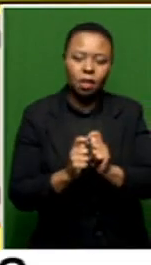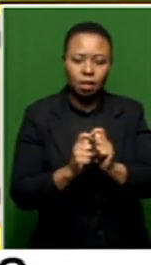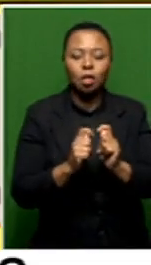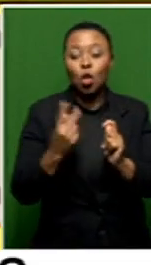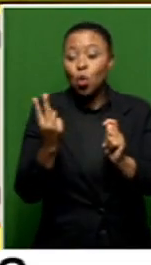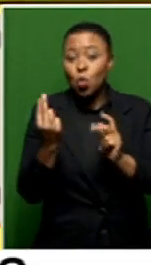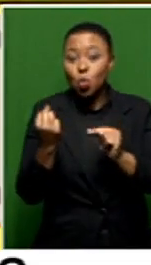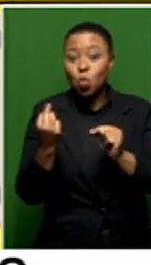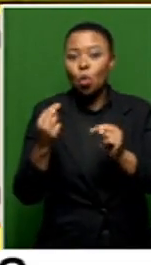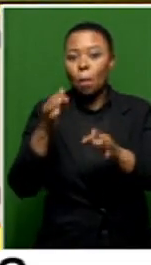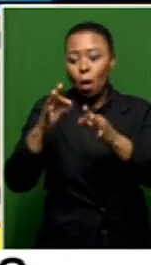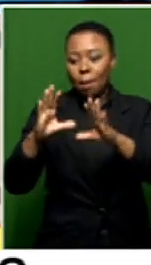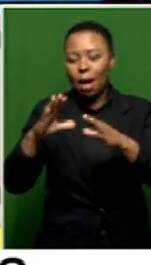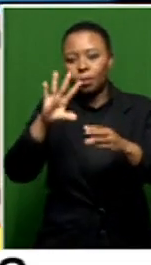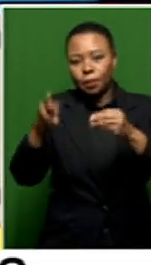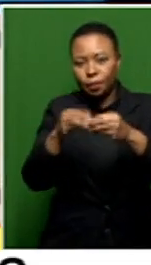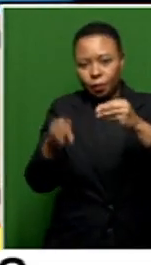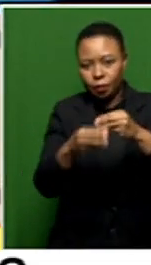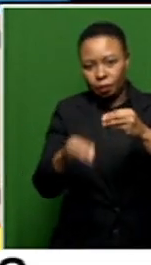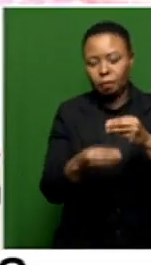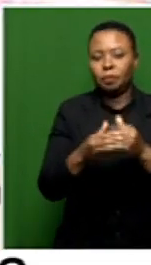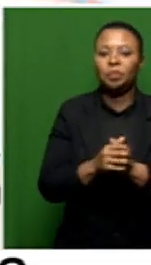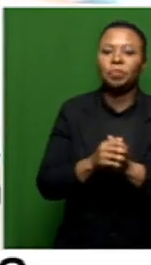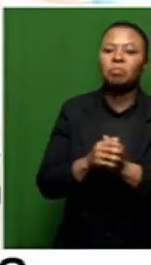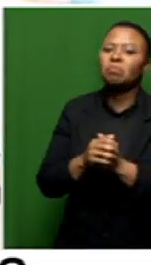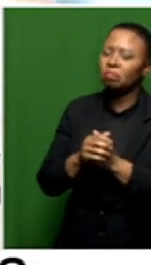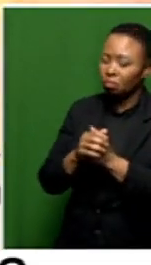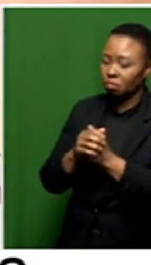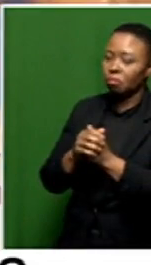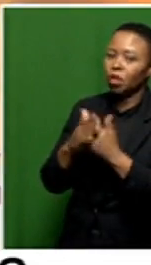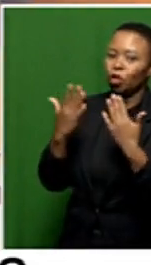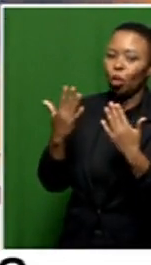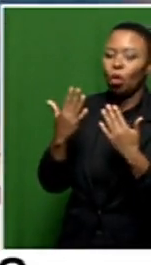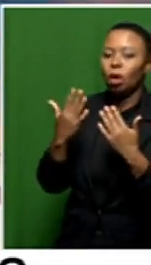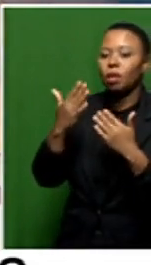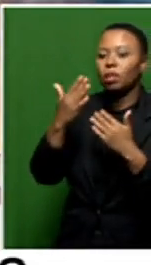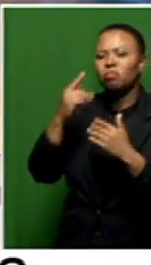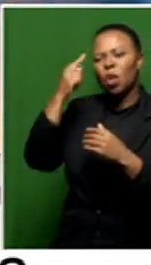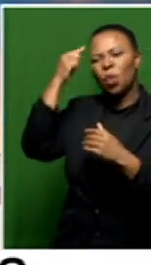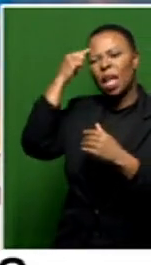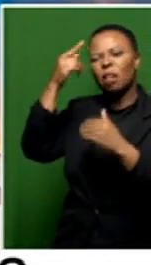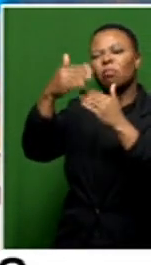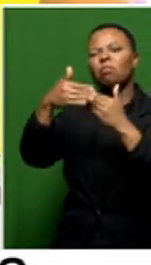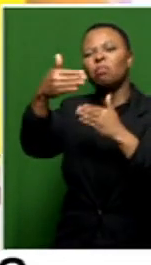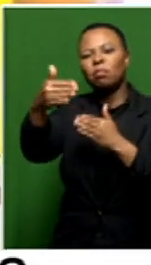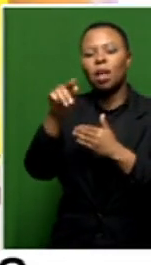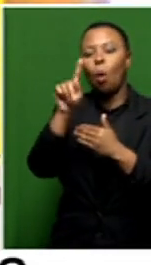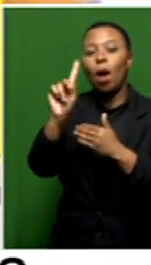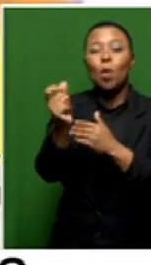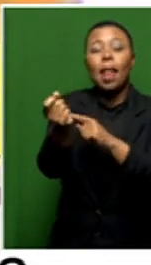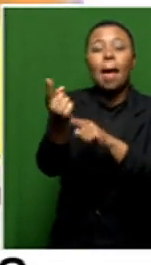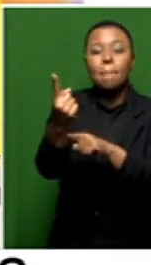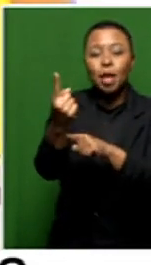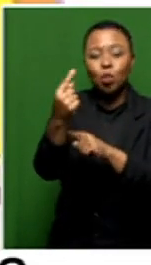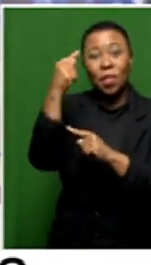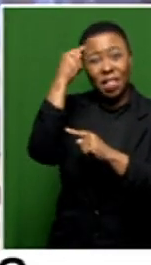new parties that have not been there before. Yeah, so with the predicted outcome versus the actual outcome of the